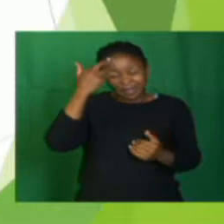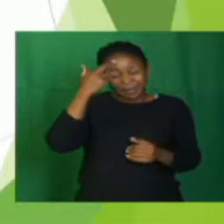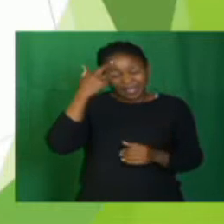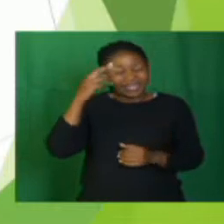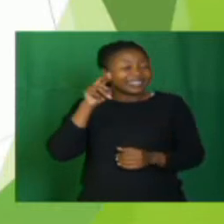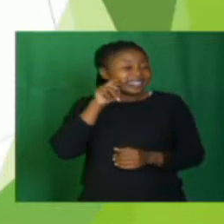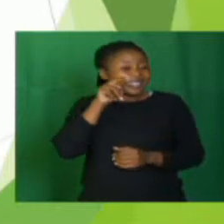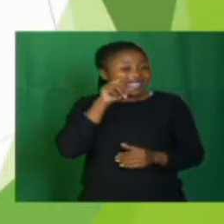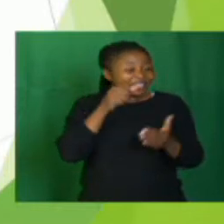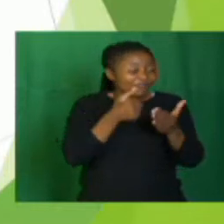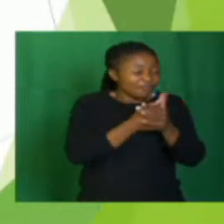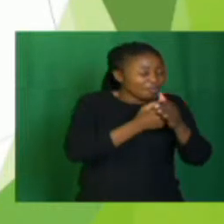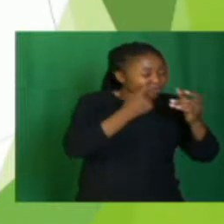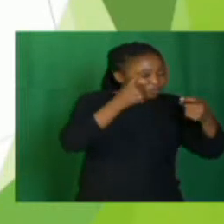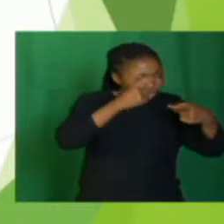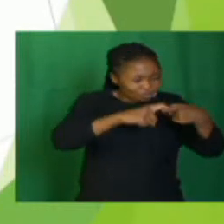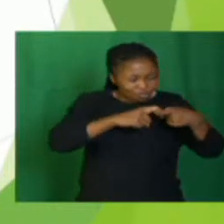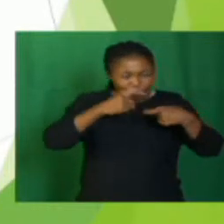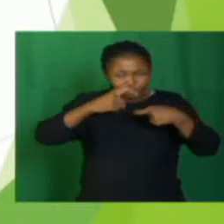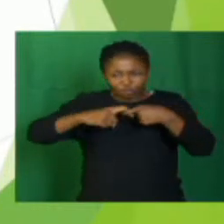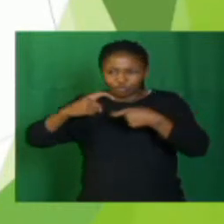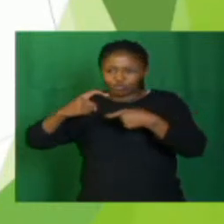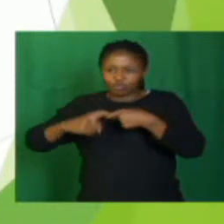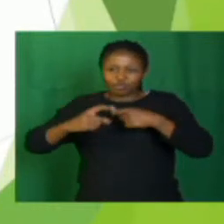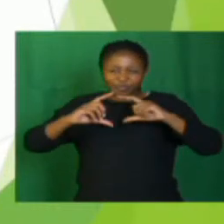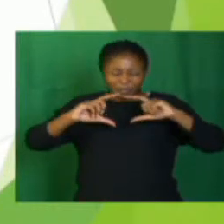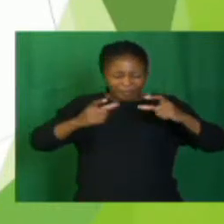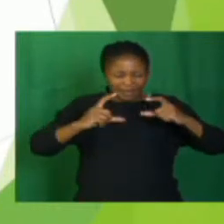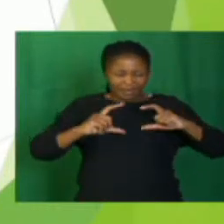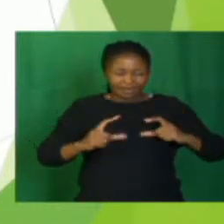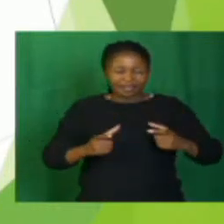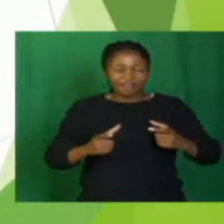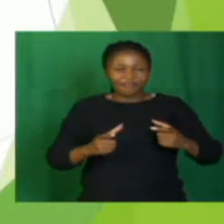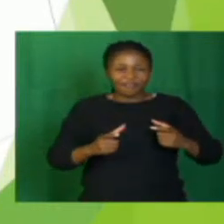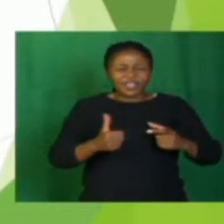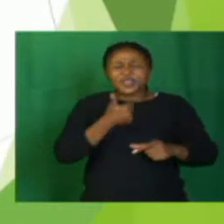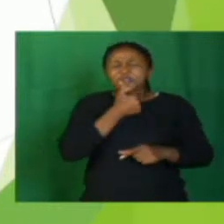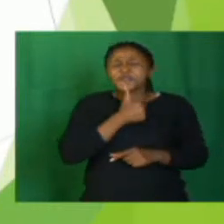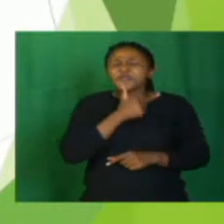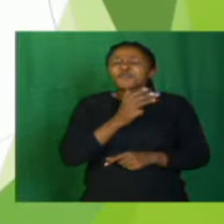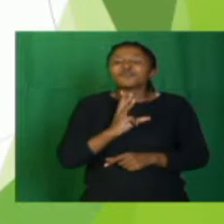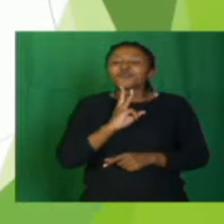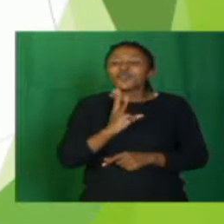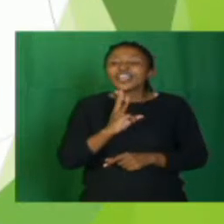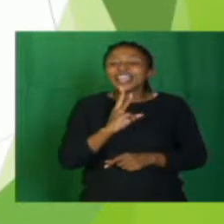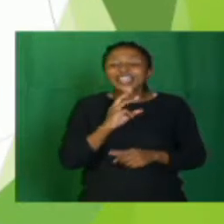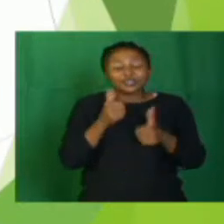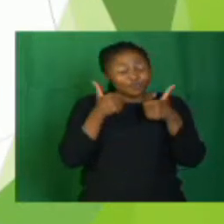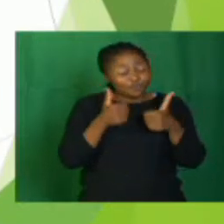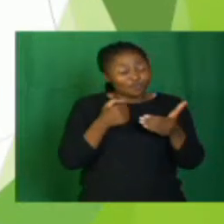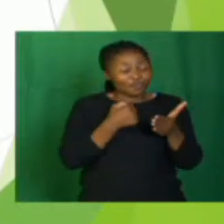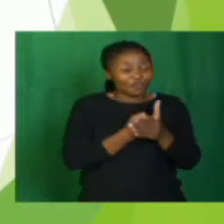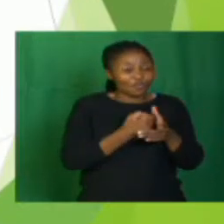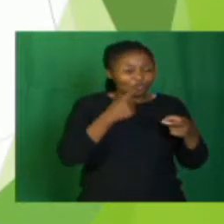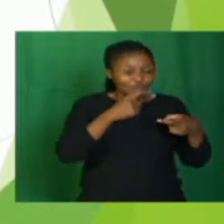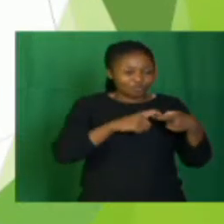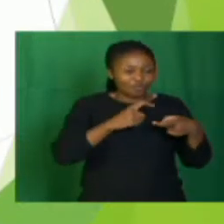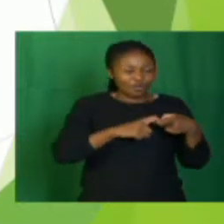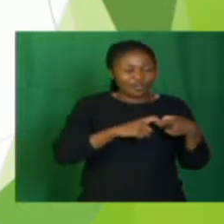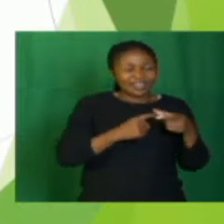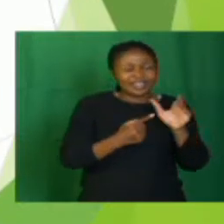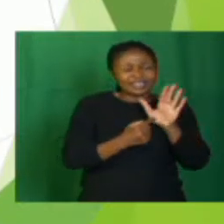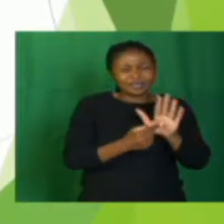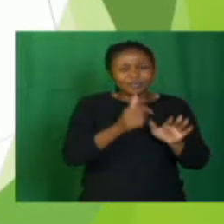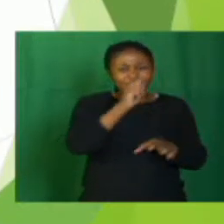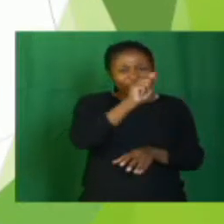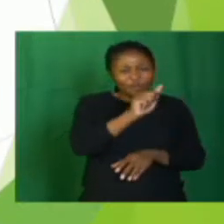for coherence. Moreover, in addition, again, also, you are showing your reader